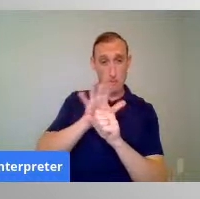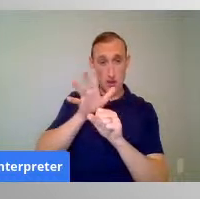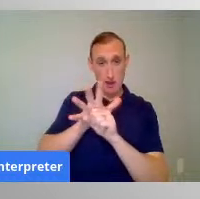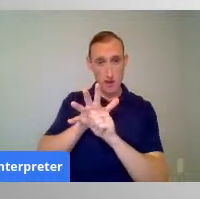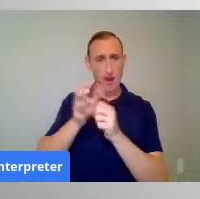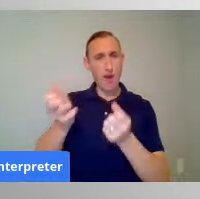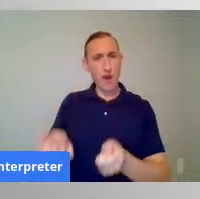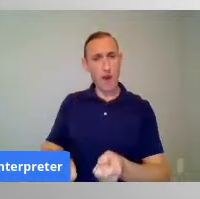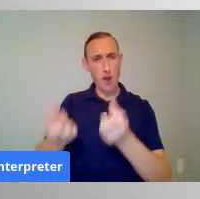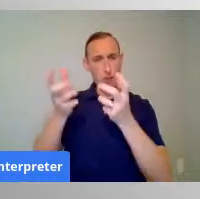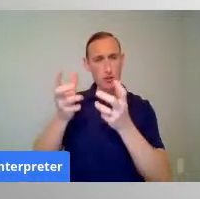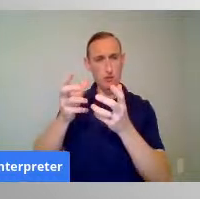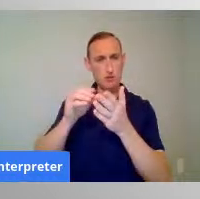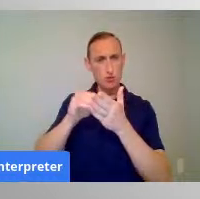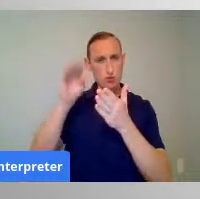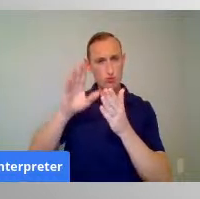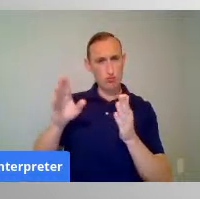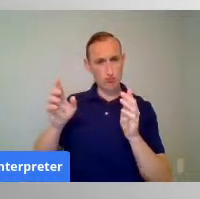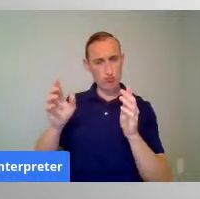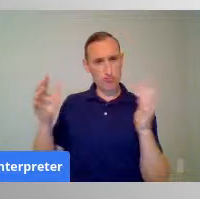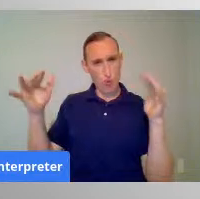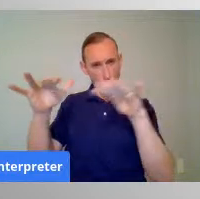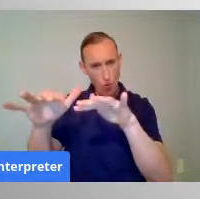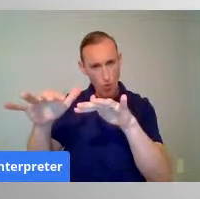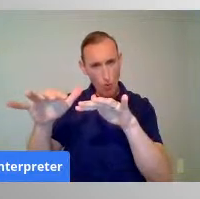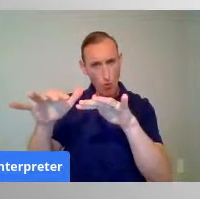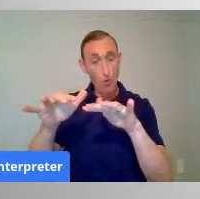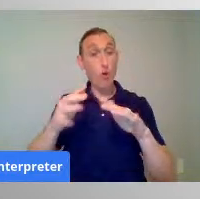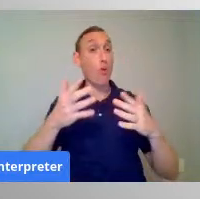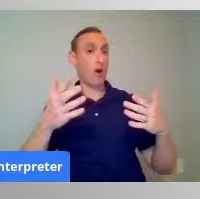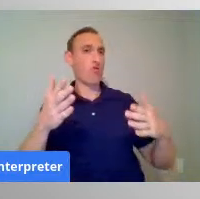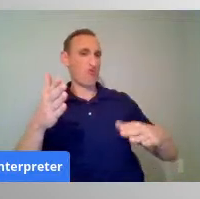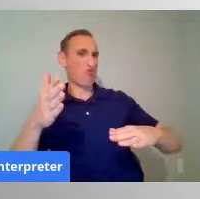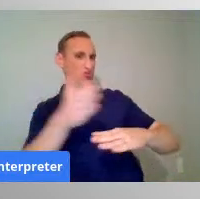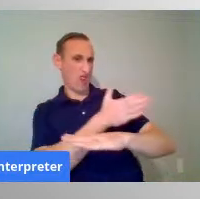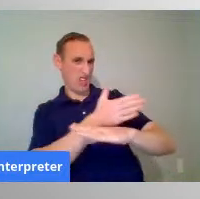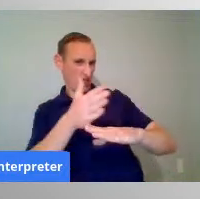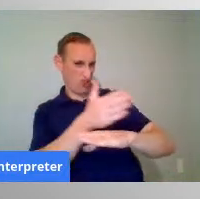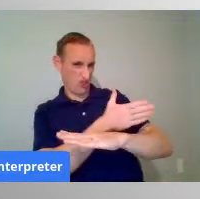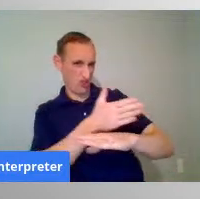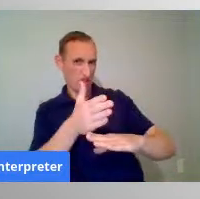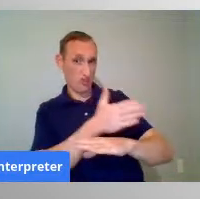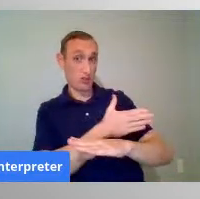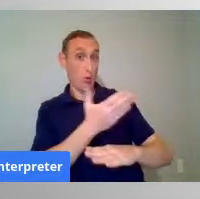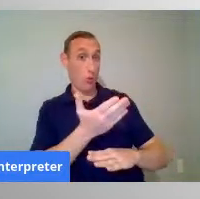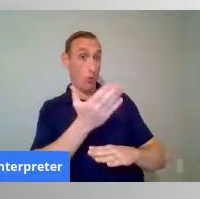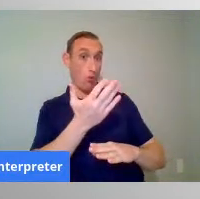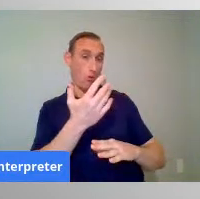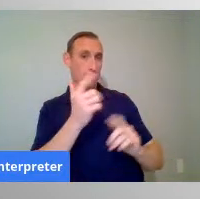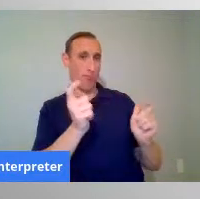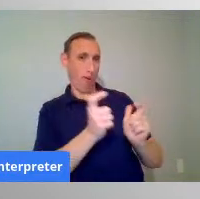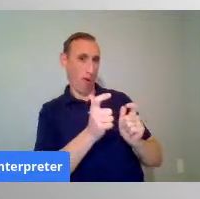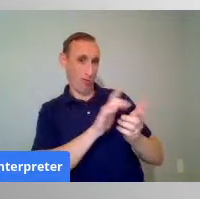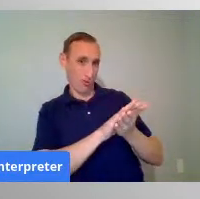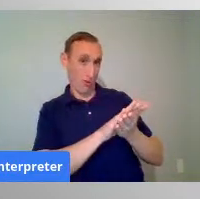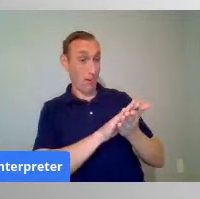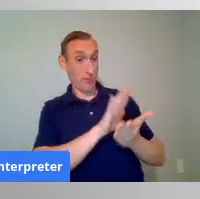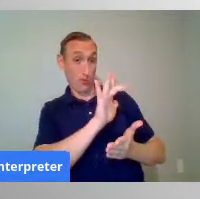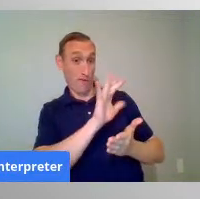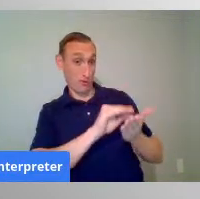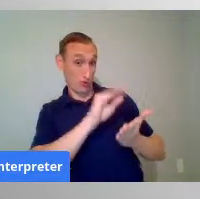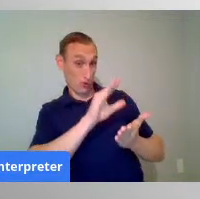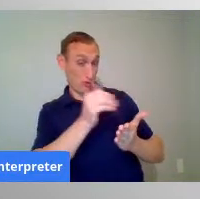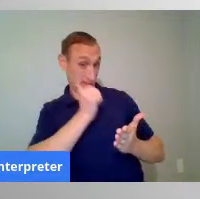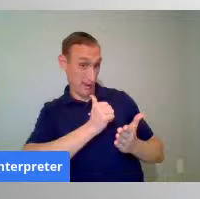So there's a range. So one of our smallest sites may have had 25 students per day,